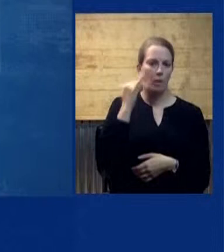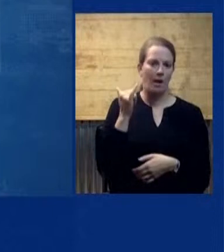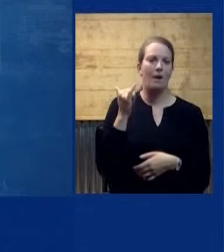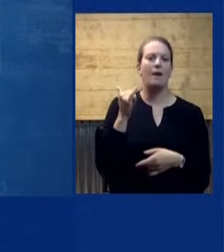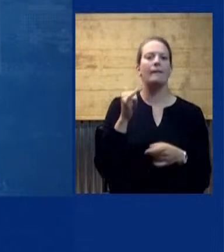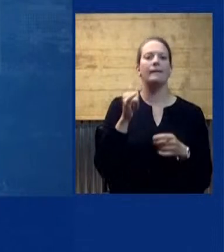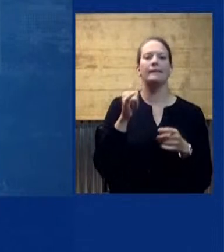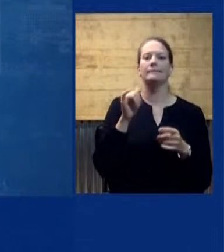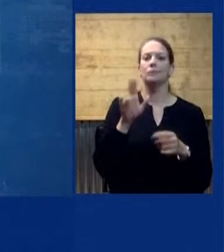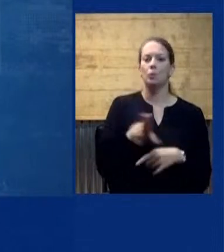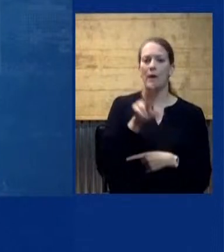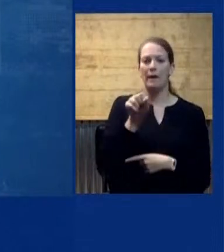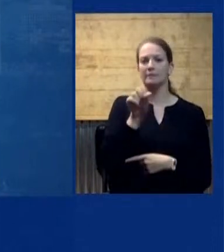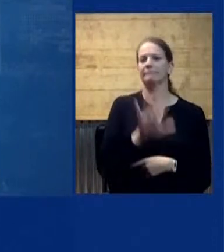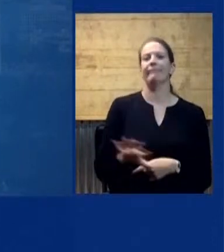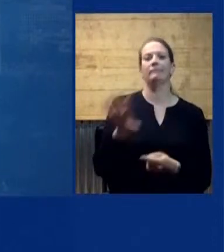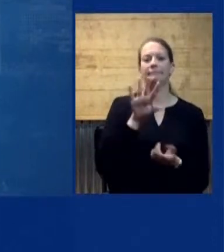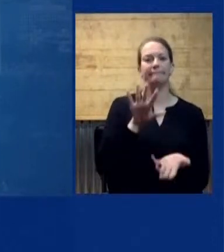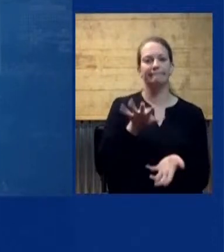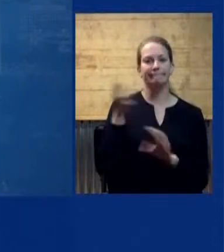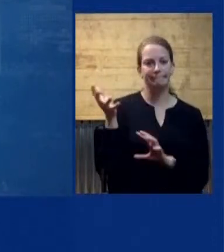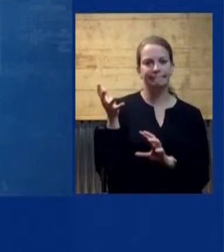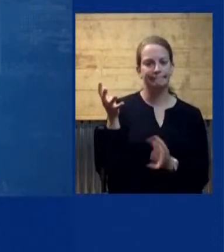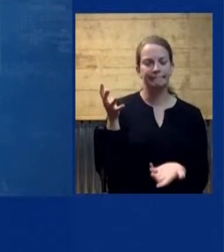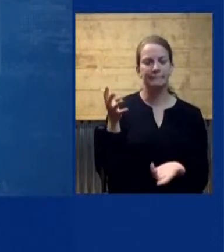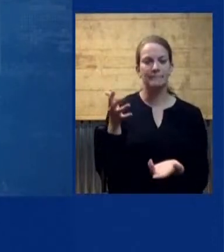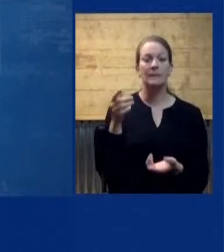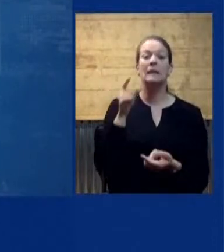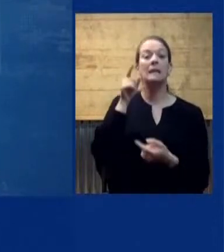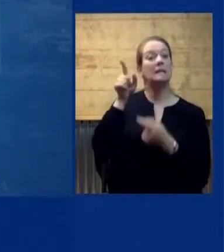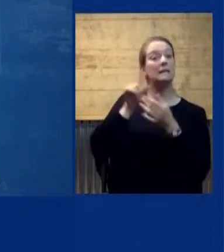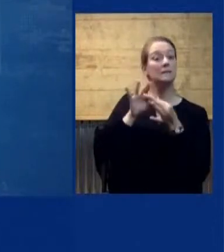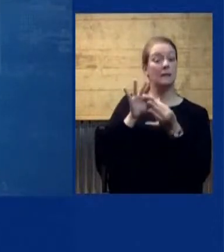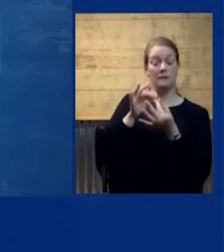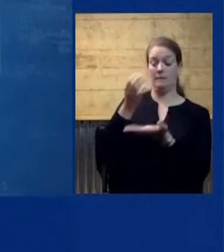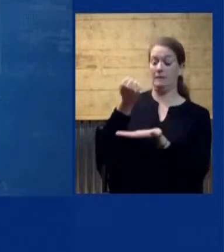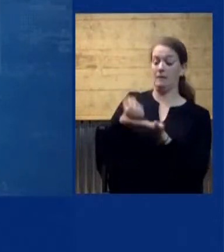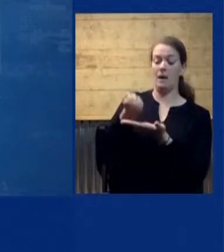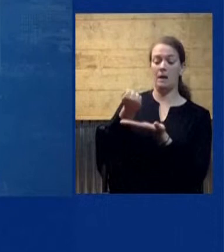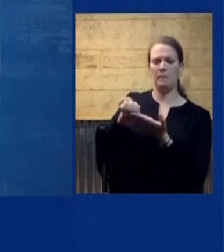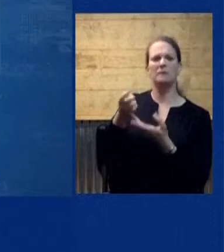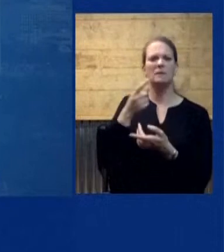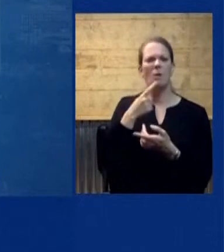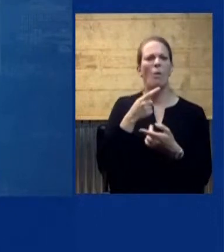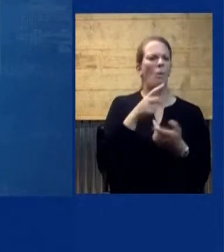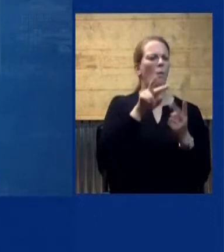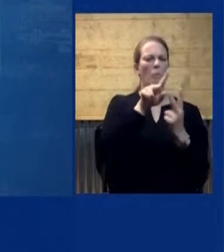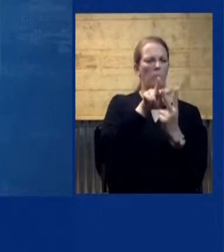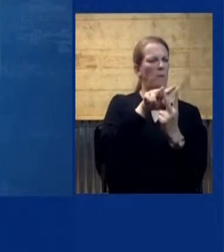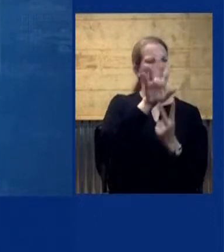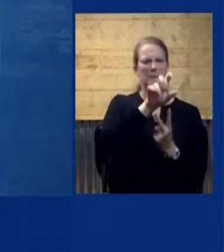it's in. On the economy, he said it's a choice between the economy and public health.